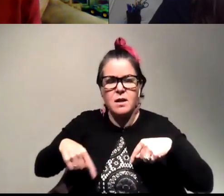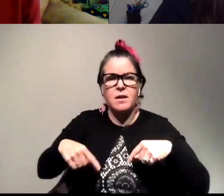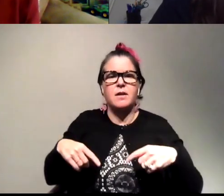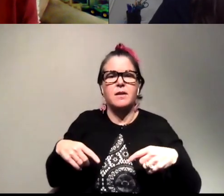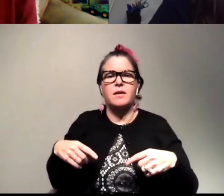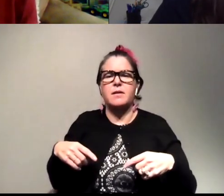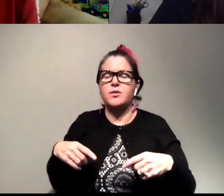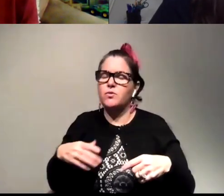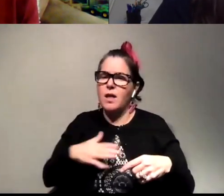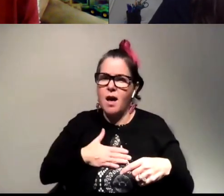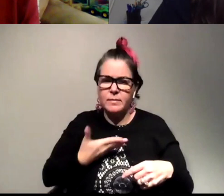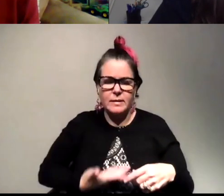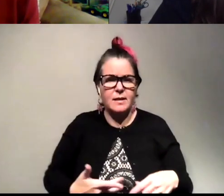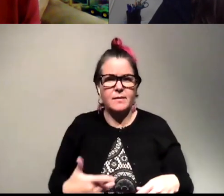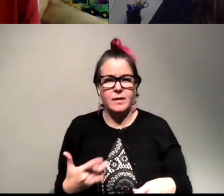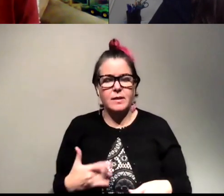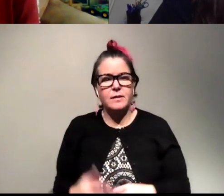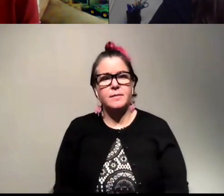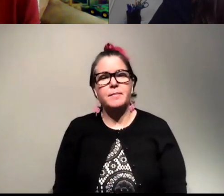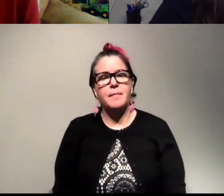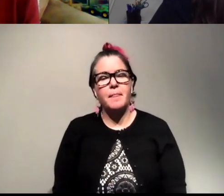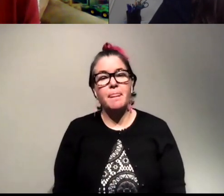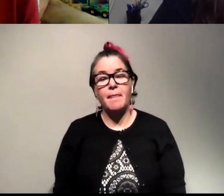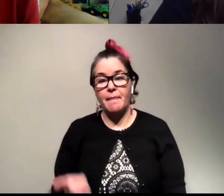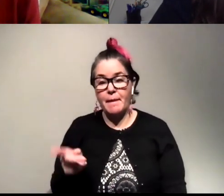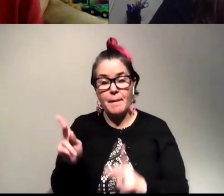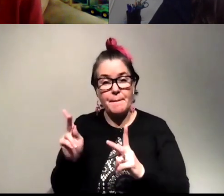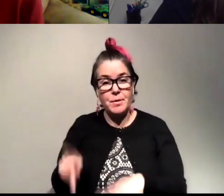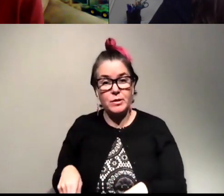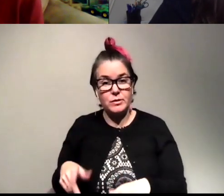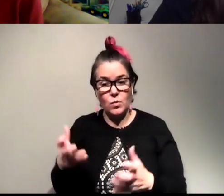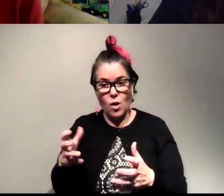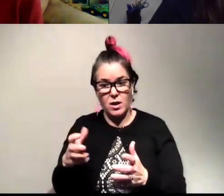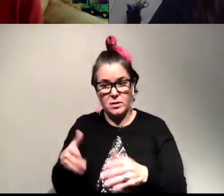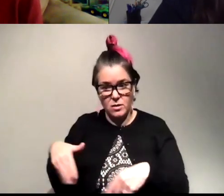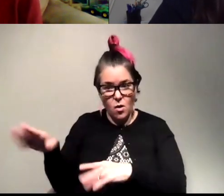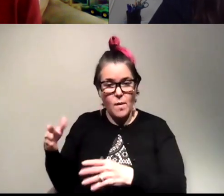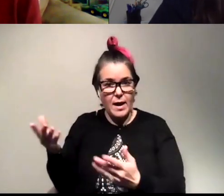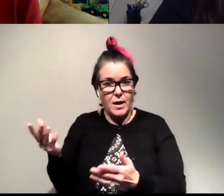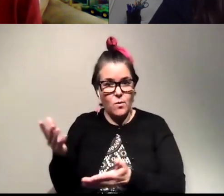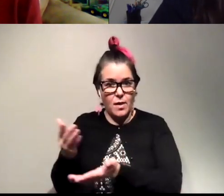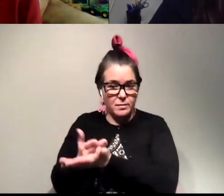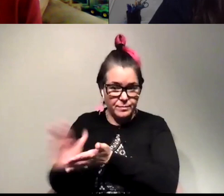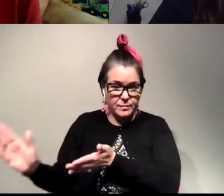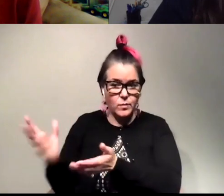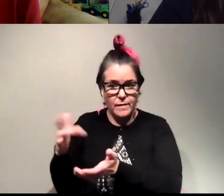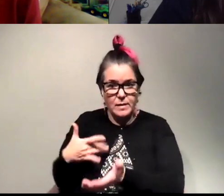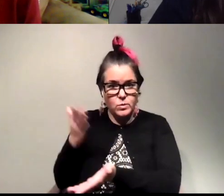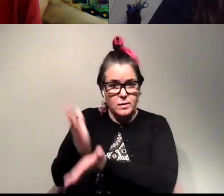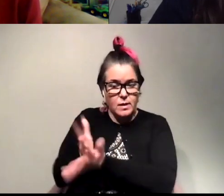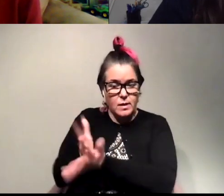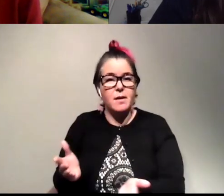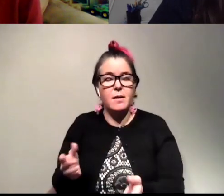really, really upsetting feelings that the person wants to go away. They want those feelings to stop. And it's